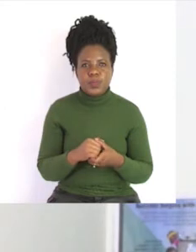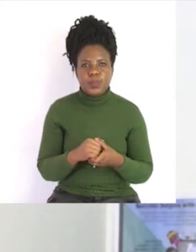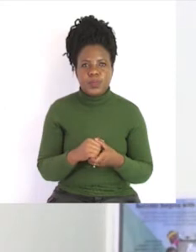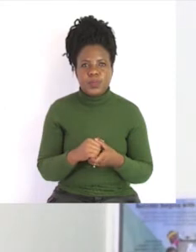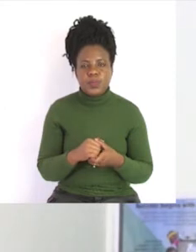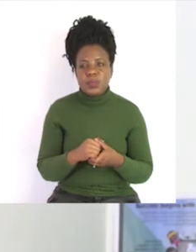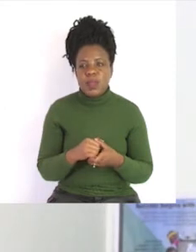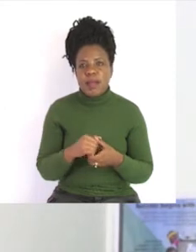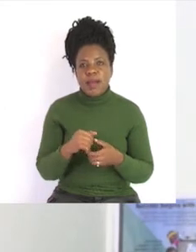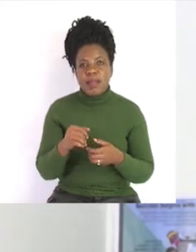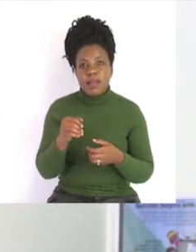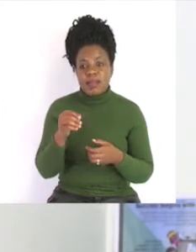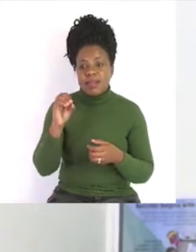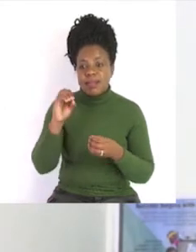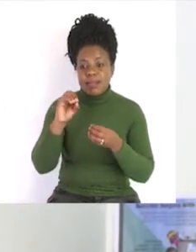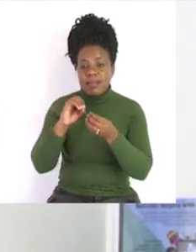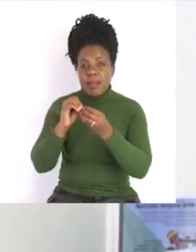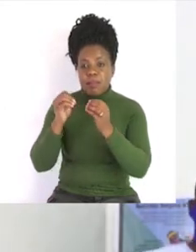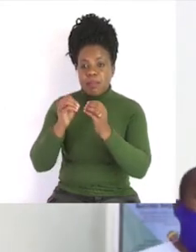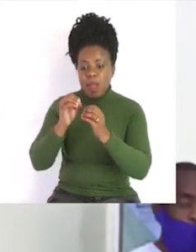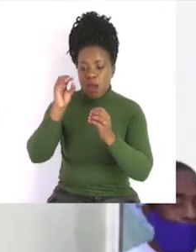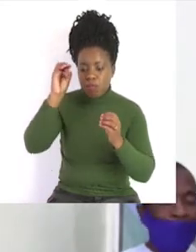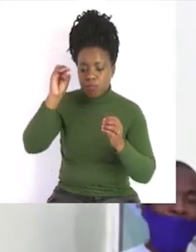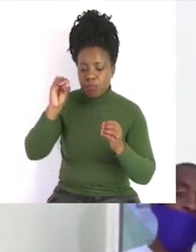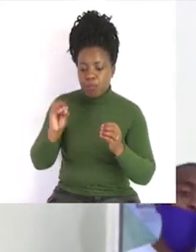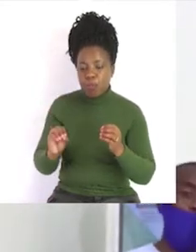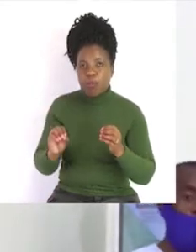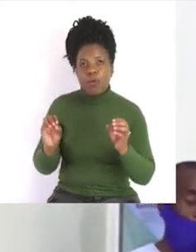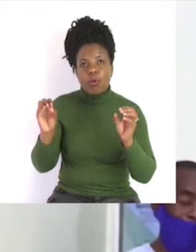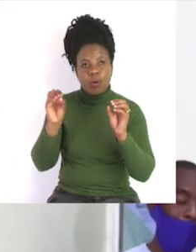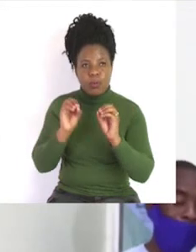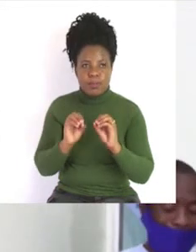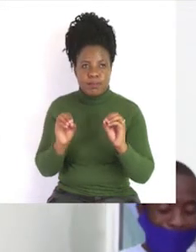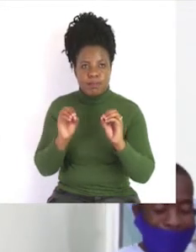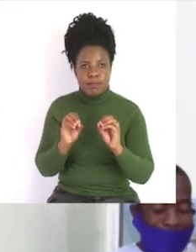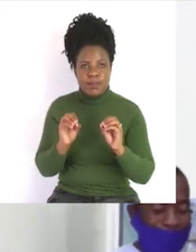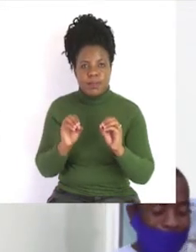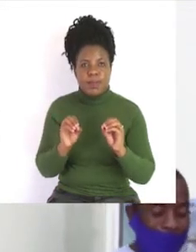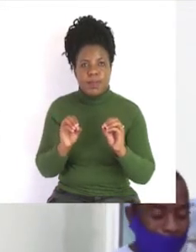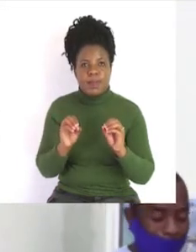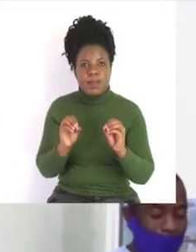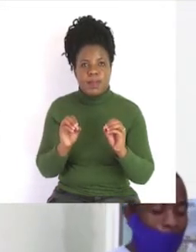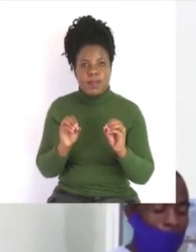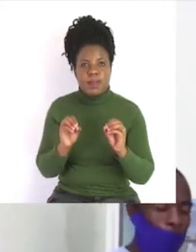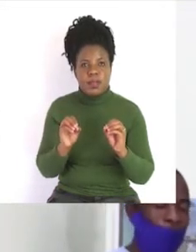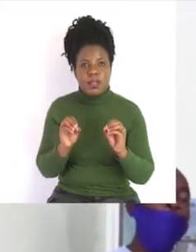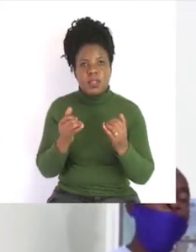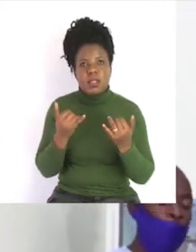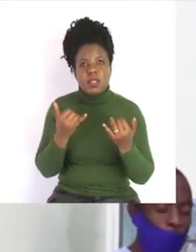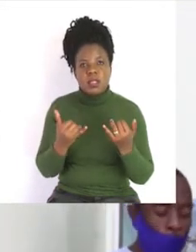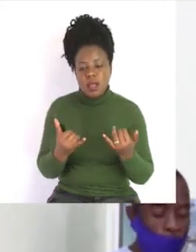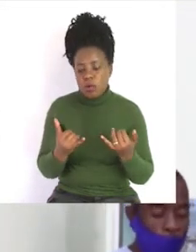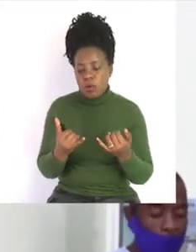There's no number to drop. Okay? So that is your remainder. Now the question,